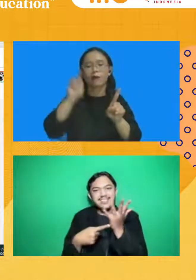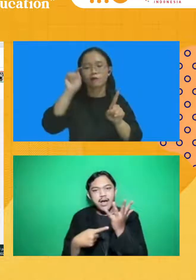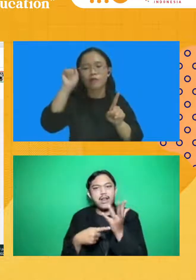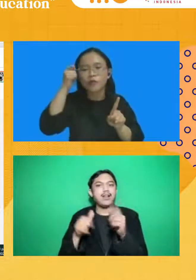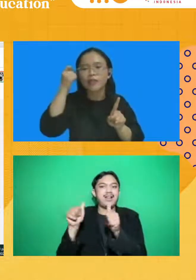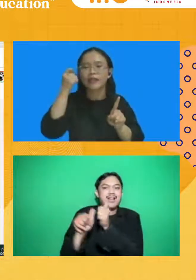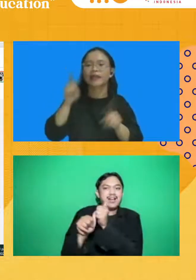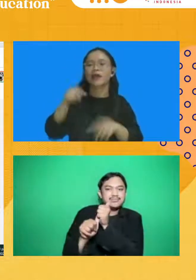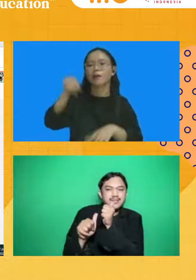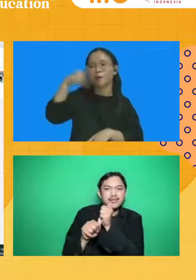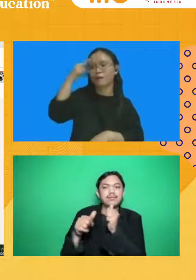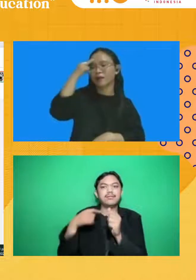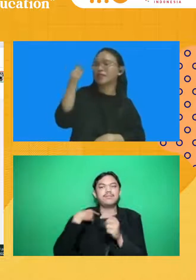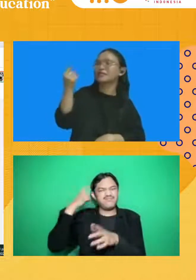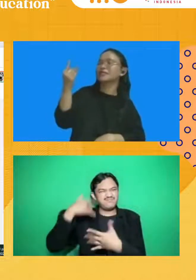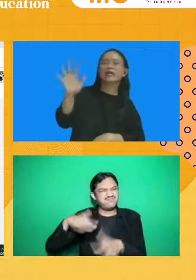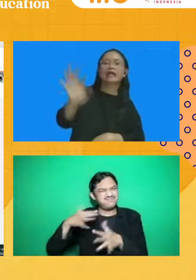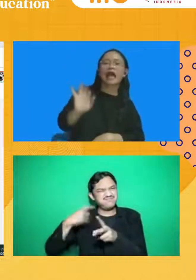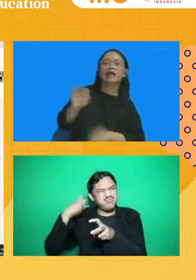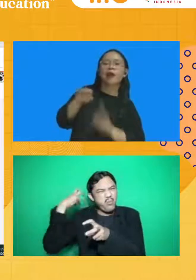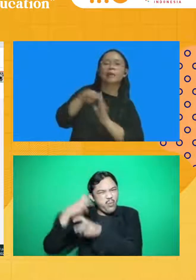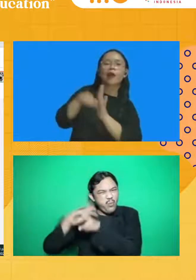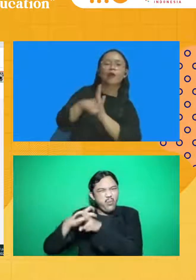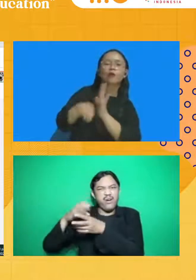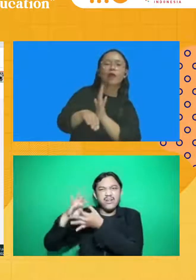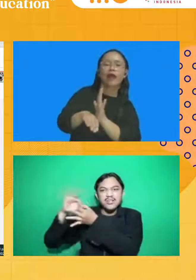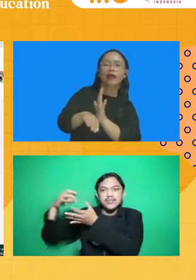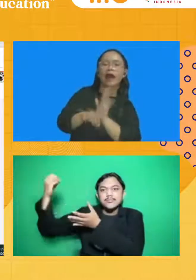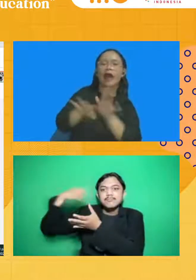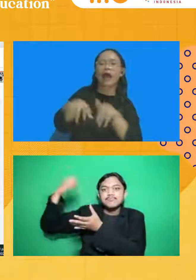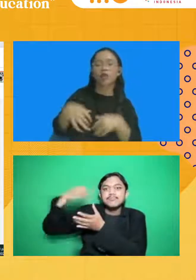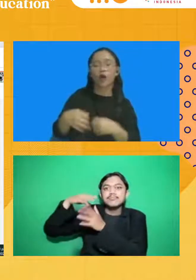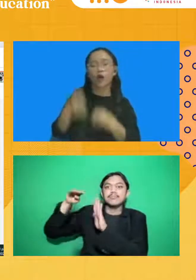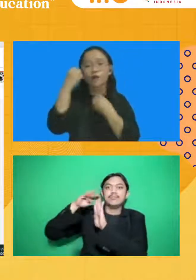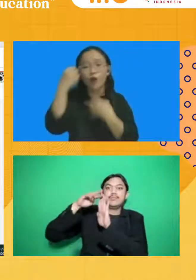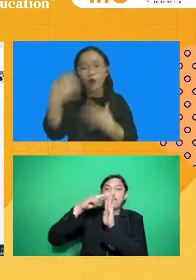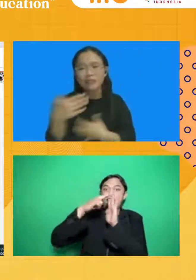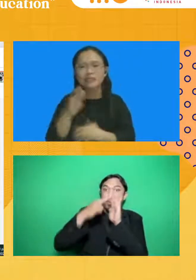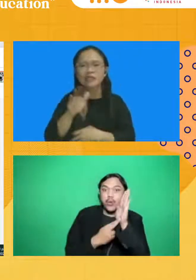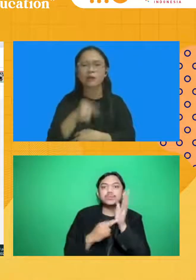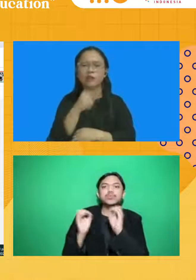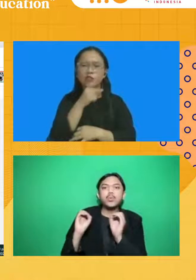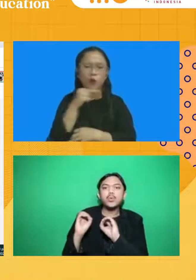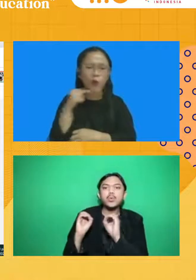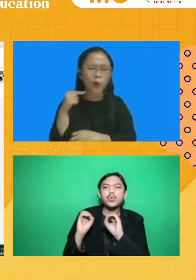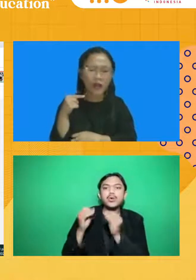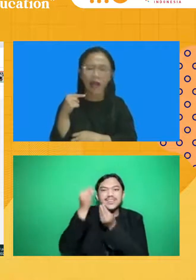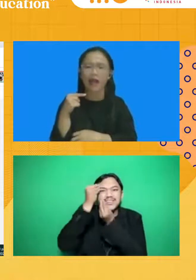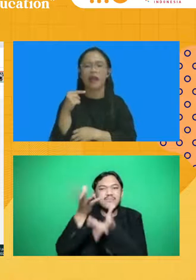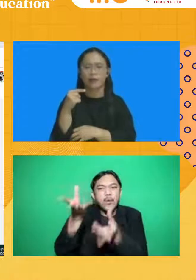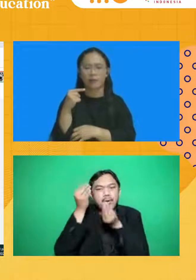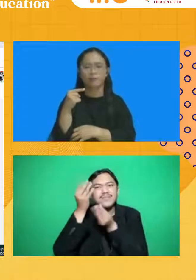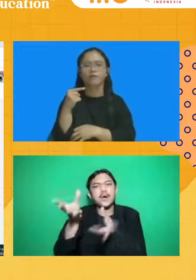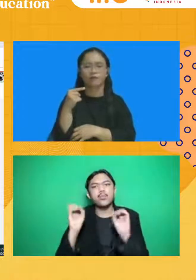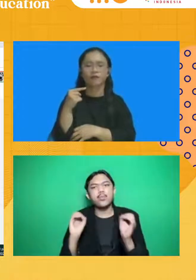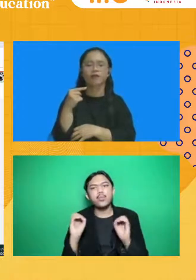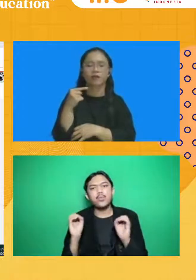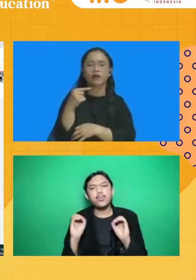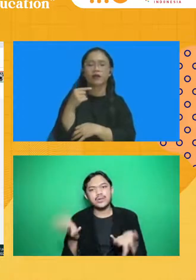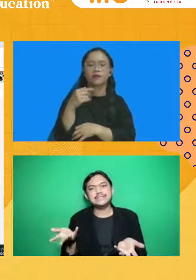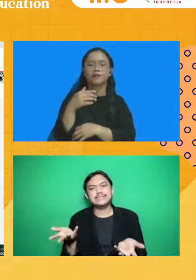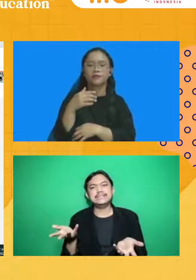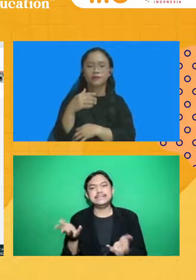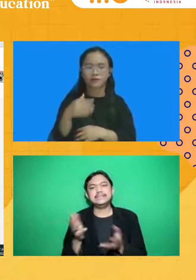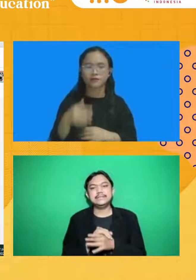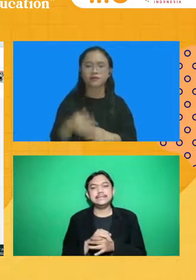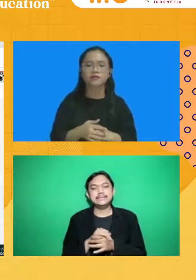and very genuine information aside from the fake news that is already available on different free platforms, and